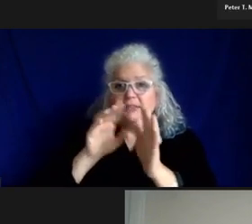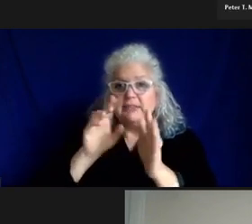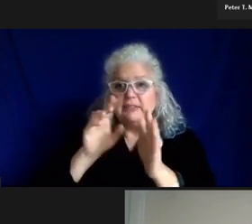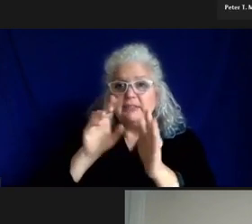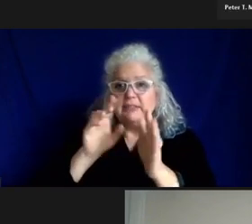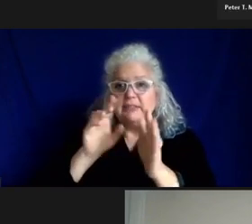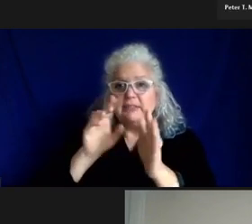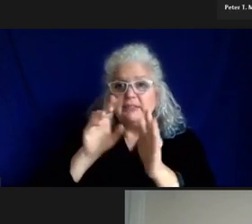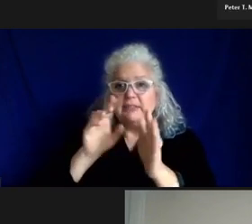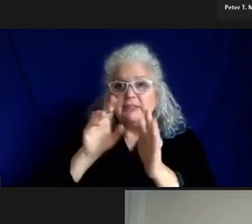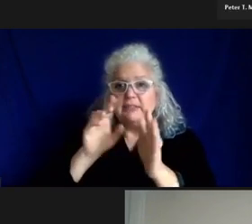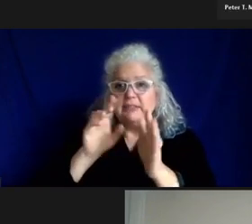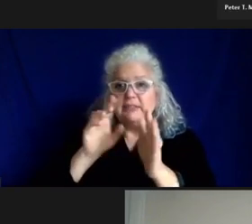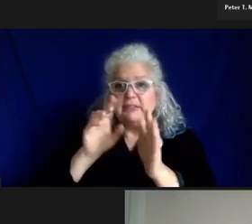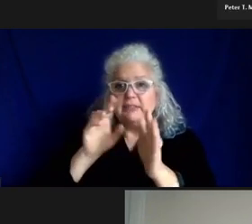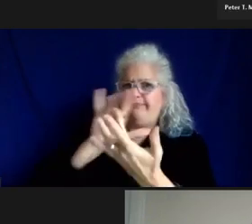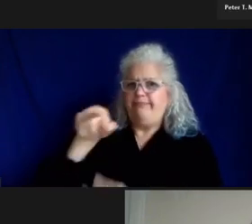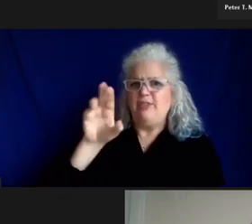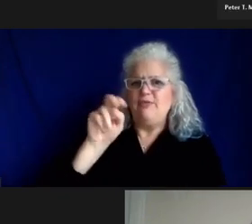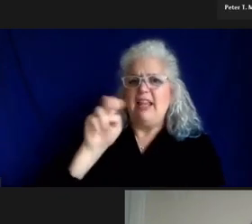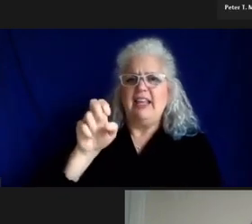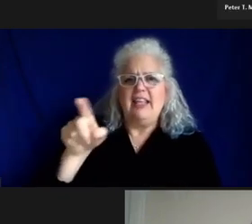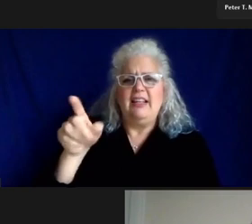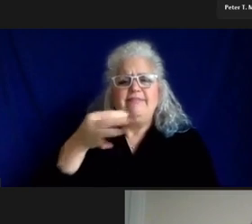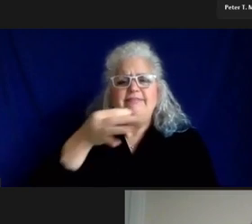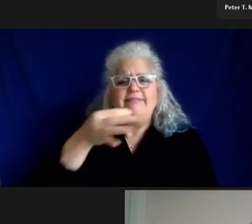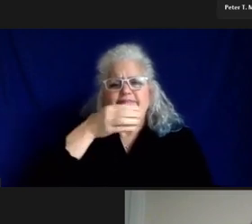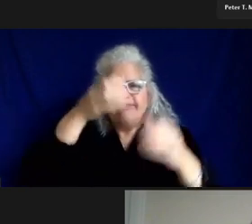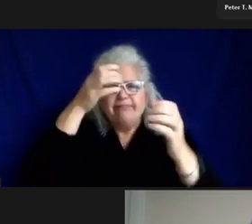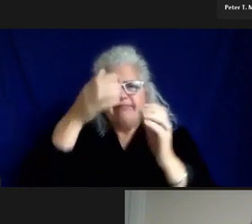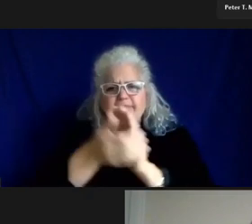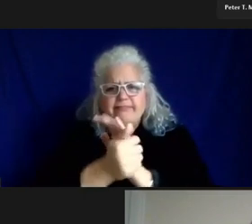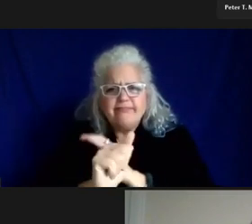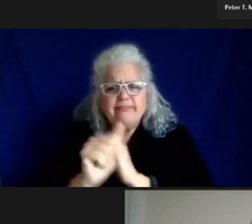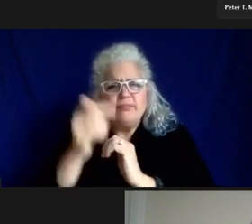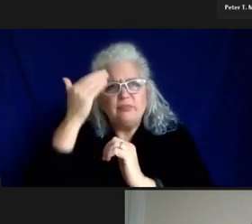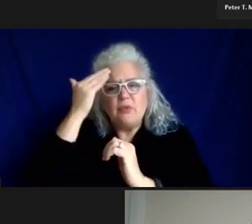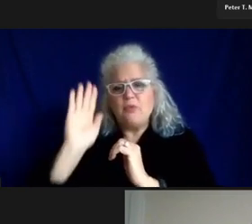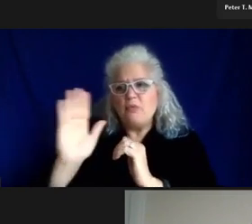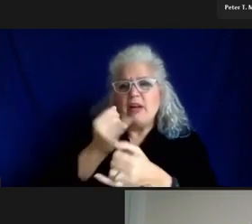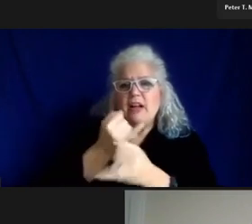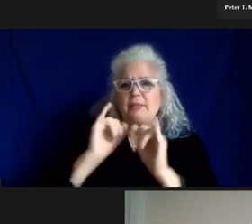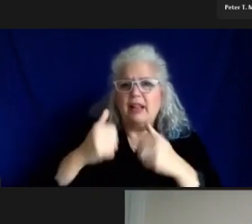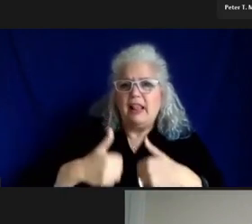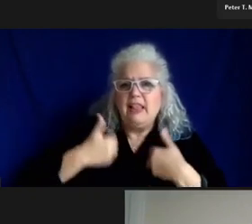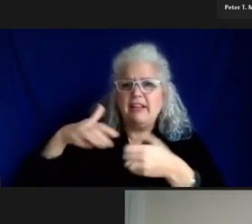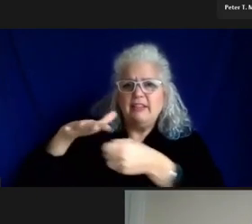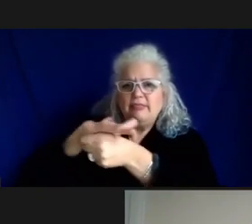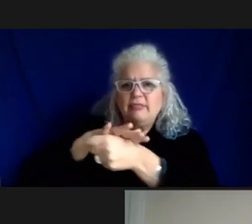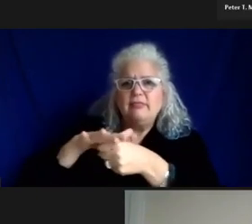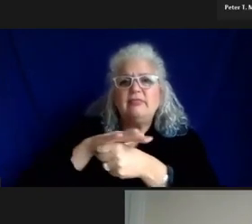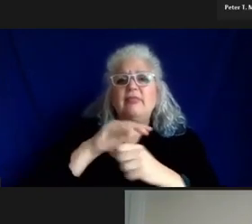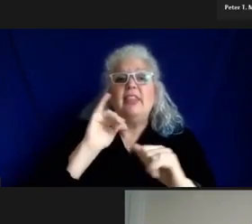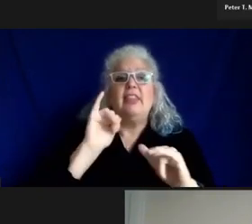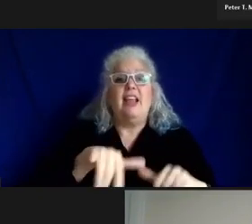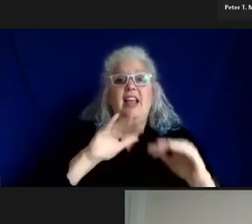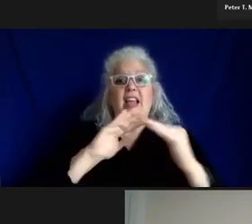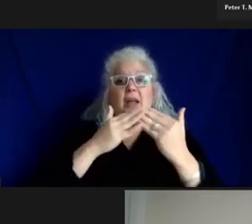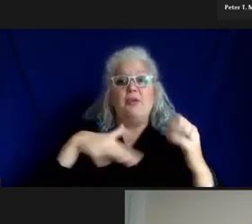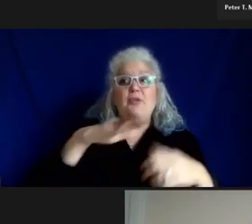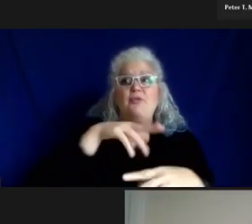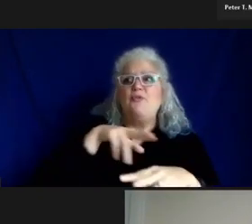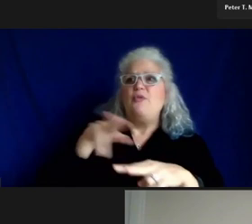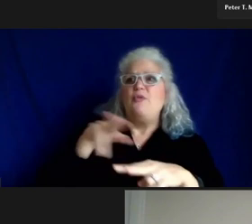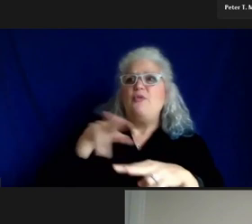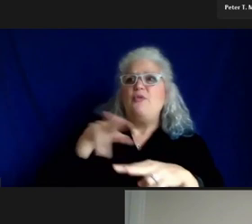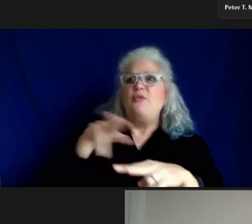around all things related to independent living, and she is much loved by our community. And she's going to talk for just a few minutes about